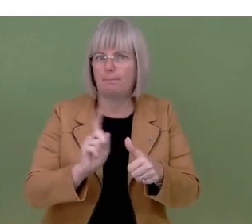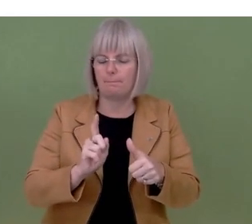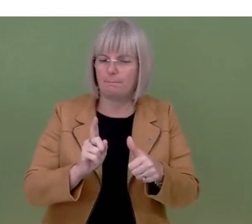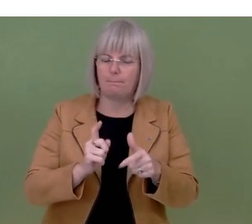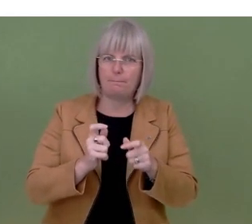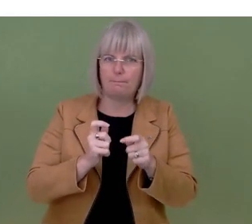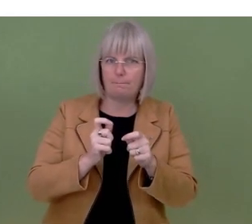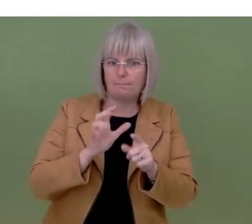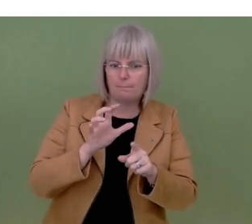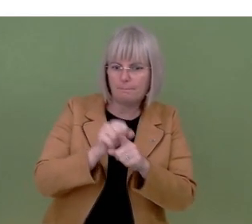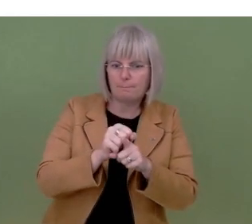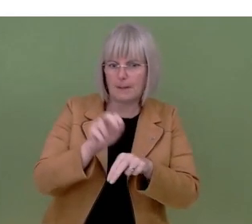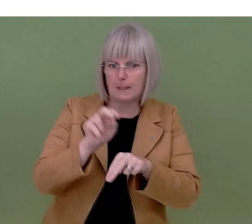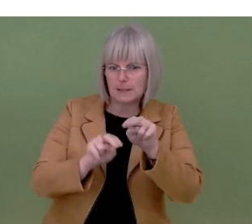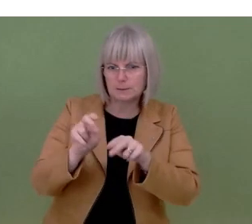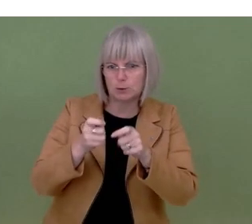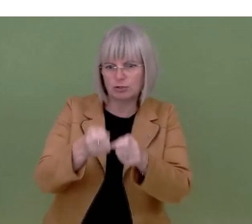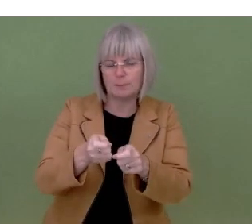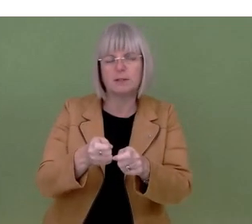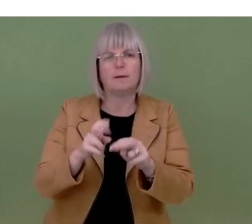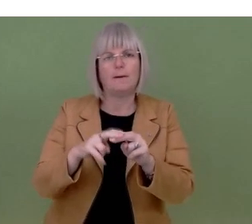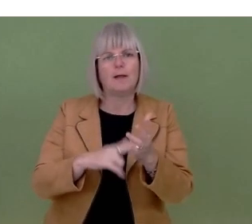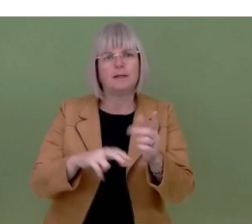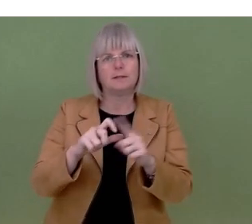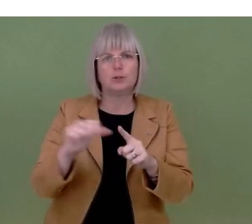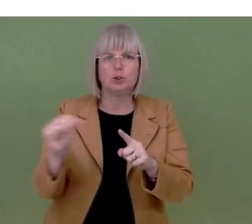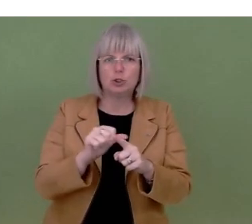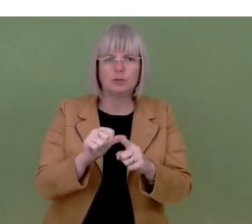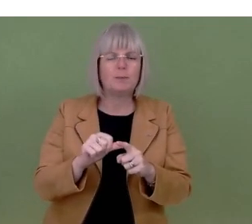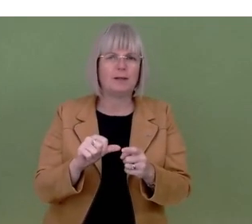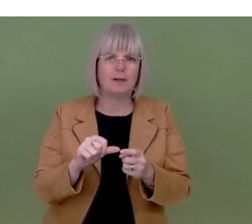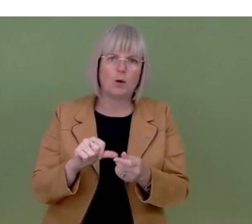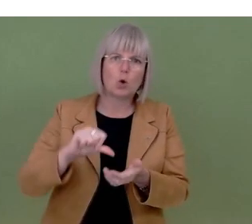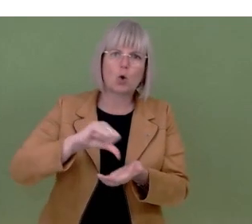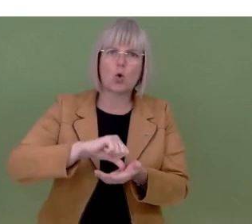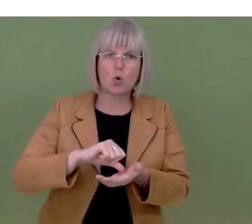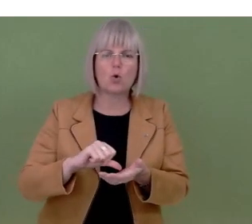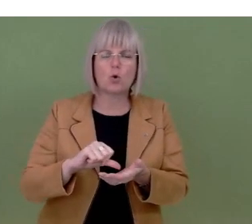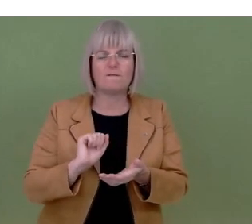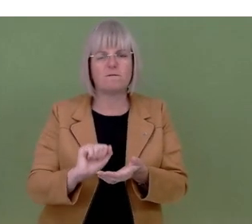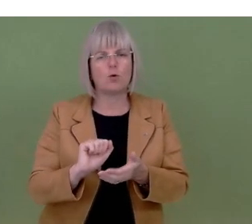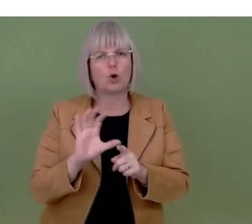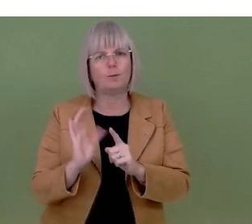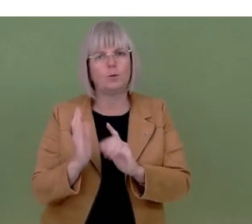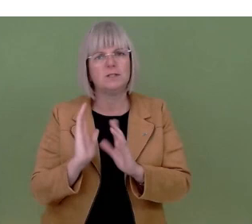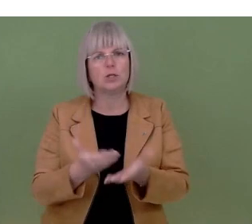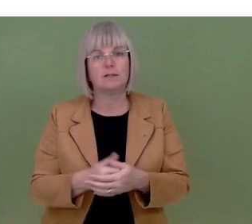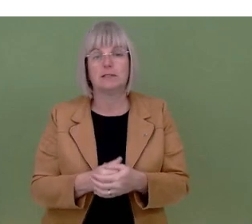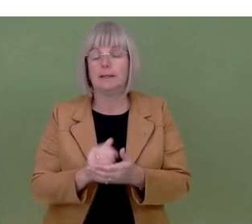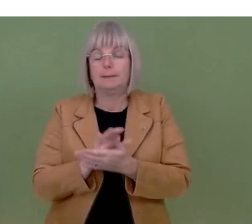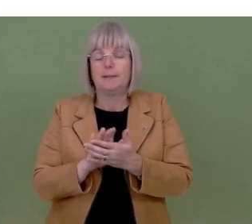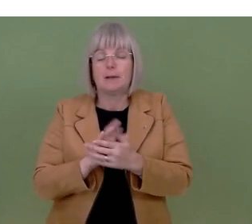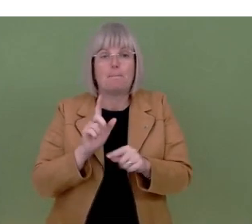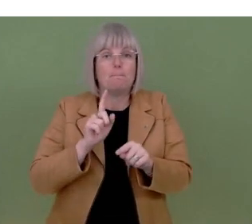be part of the core business of acute and community services, which means that for most people with FND, they should be